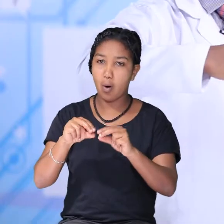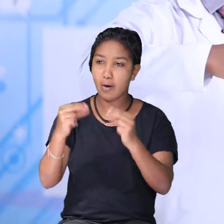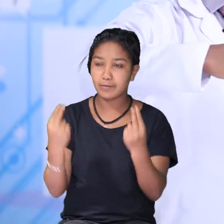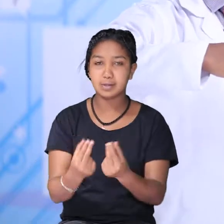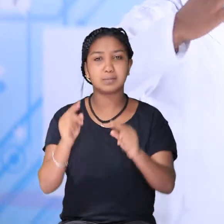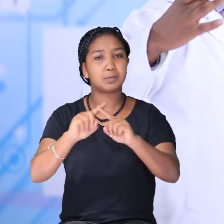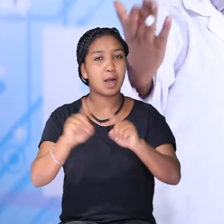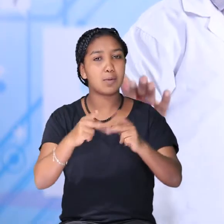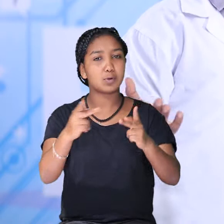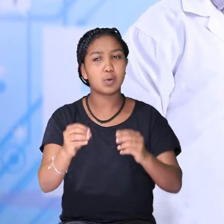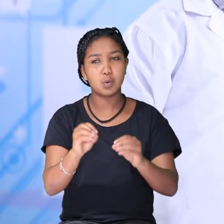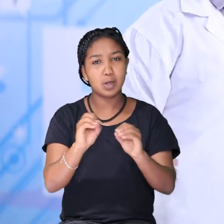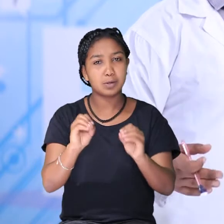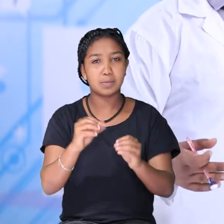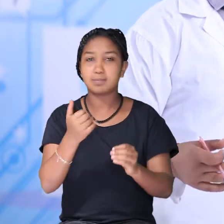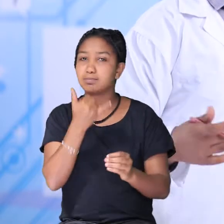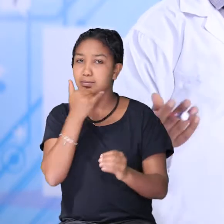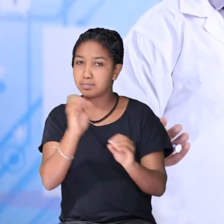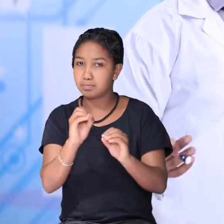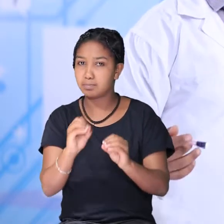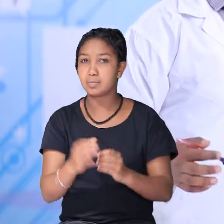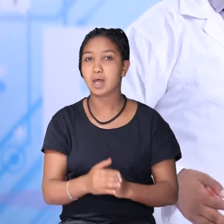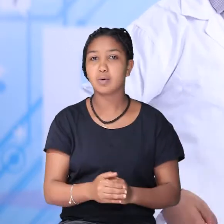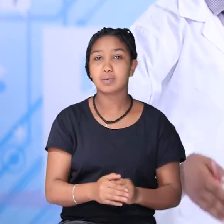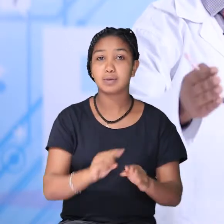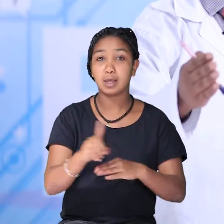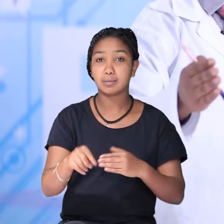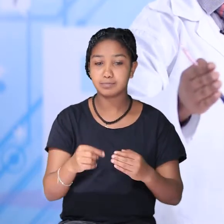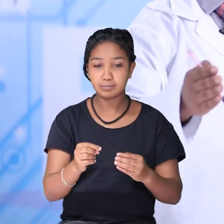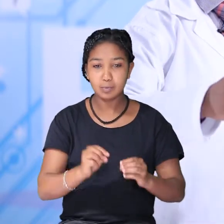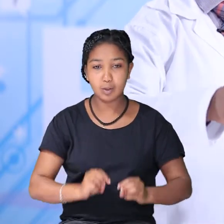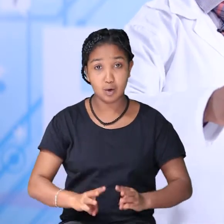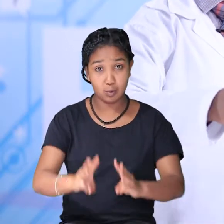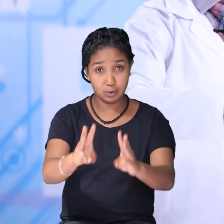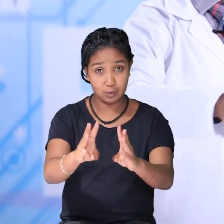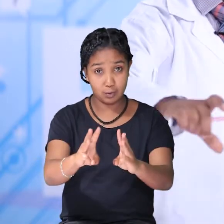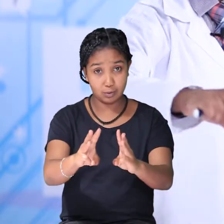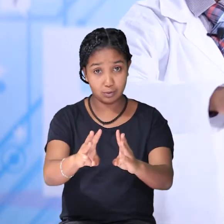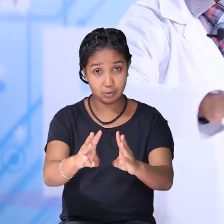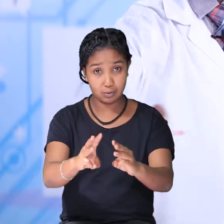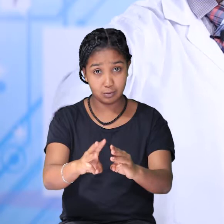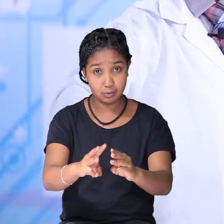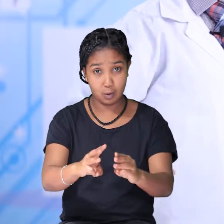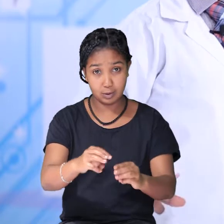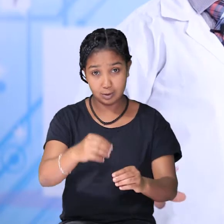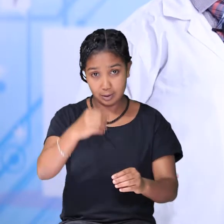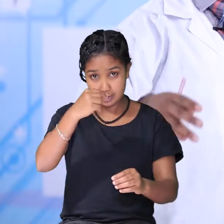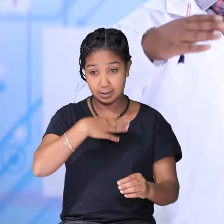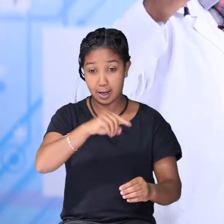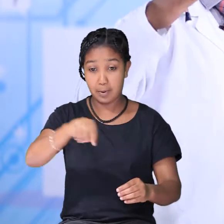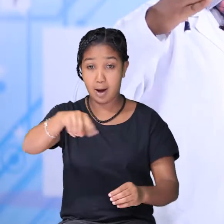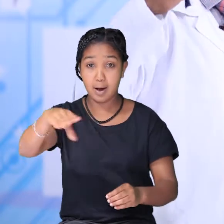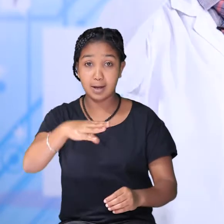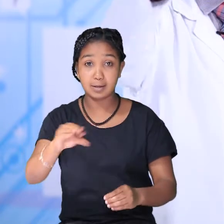home, without any error or without any mistake. They cross the road on zebra,